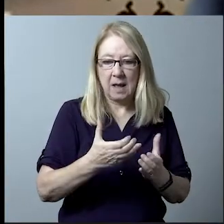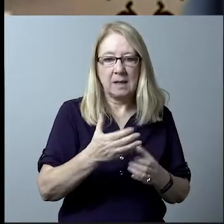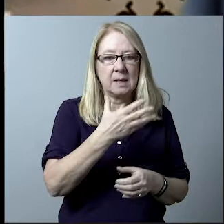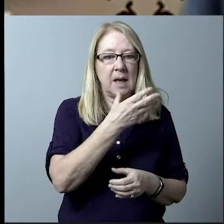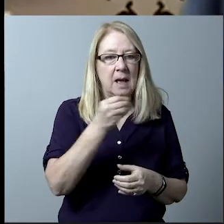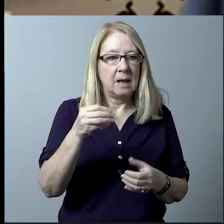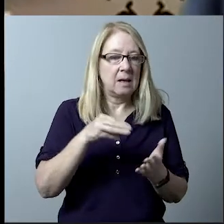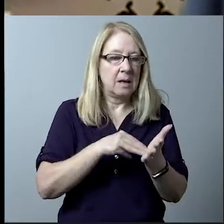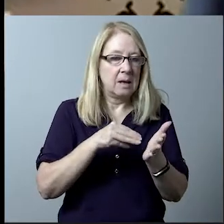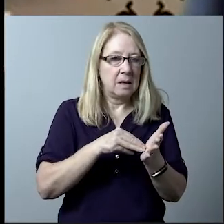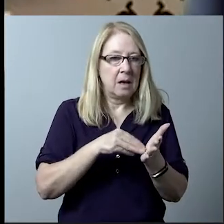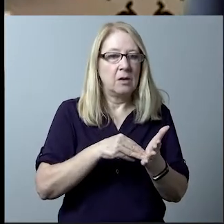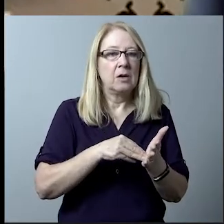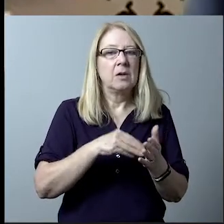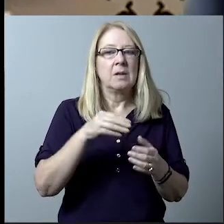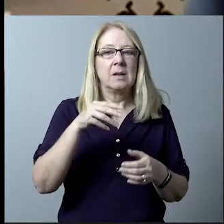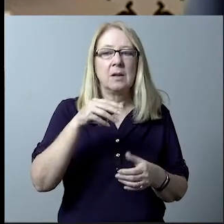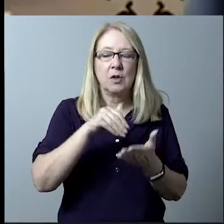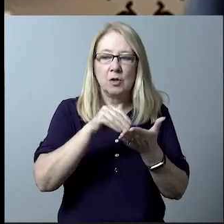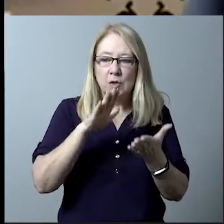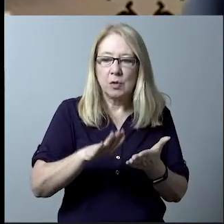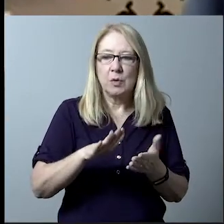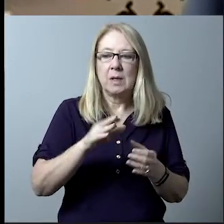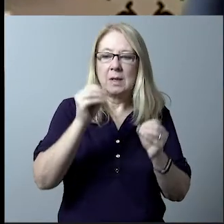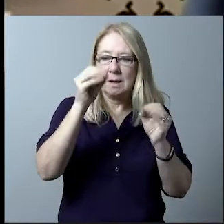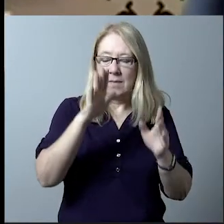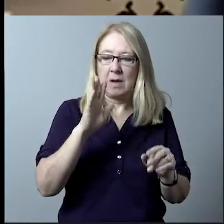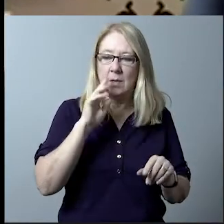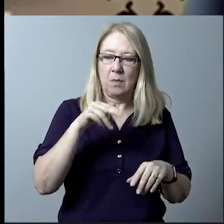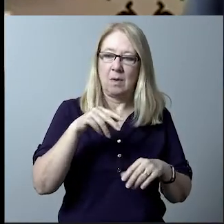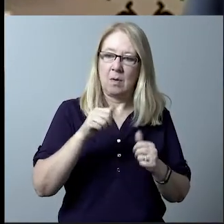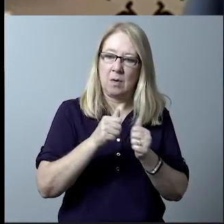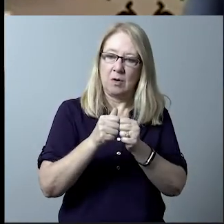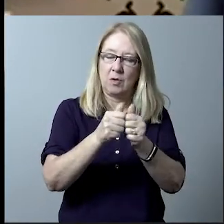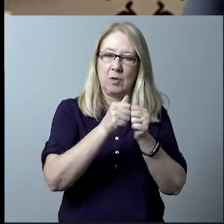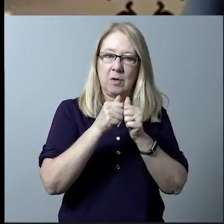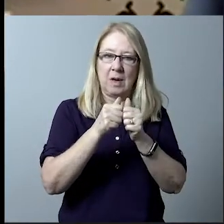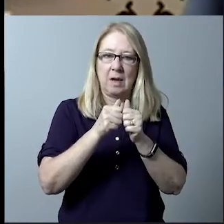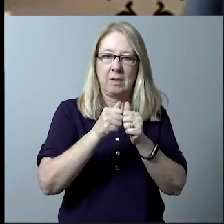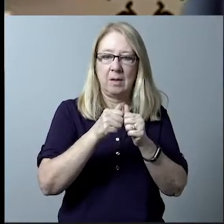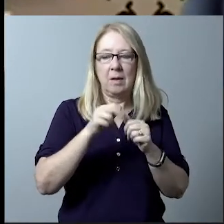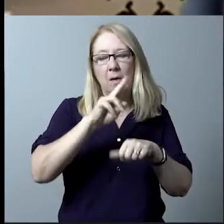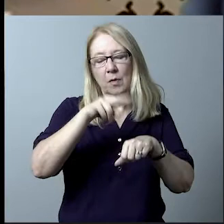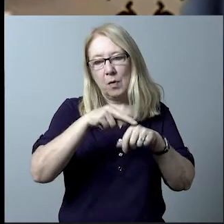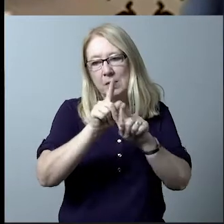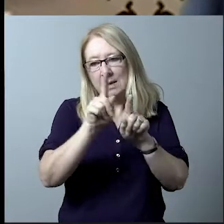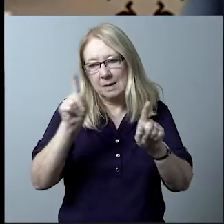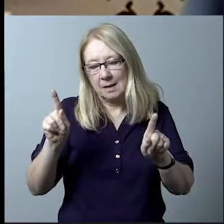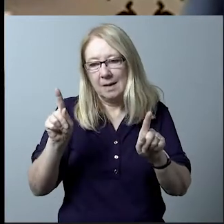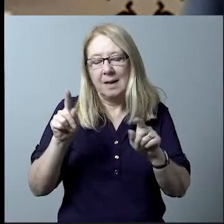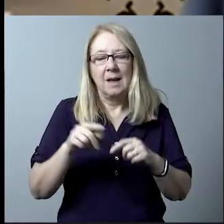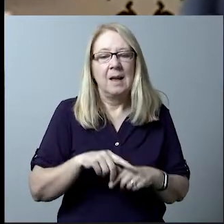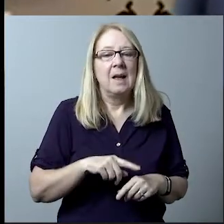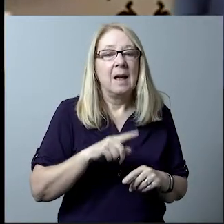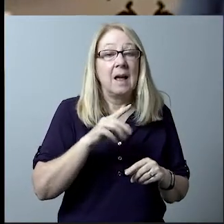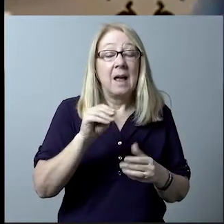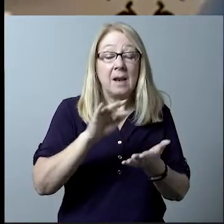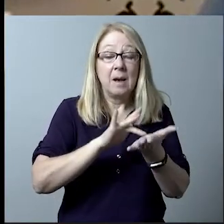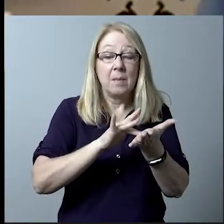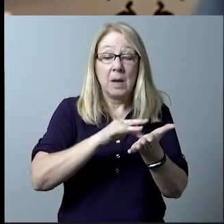classes. Students, faculty, and physicians are walking the halls together at a safe social distance, of